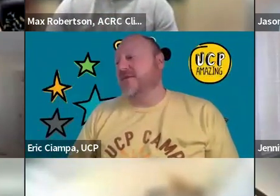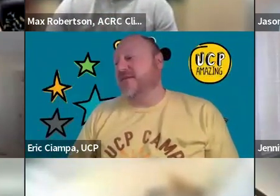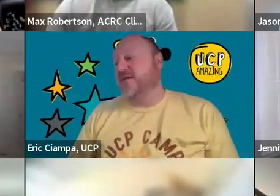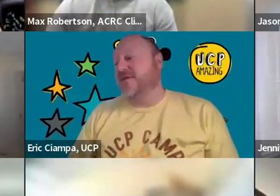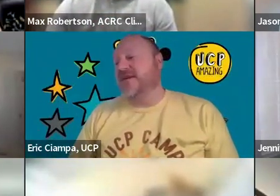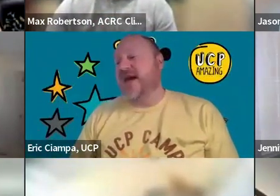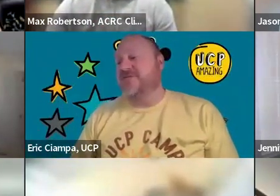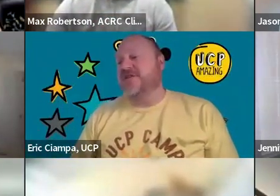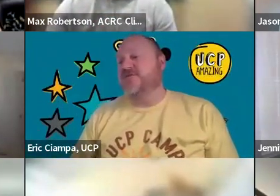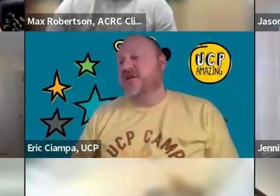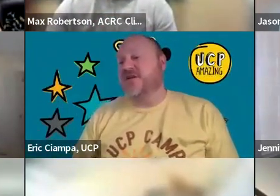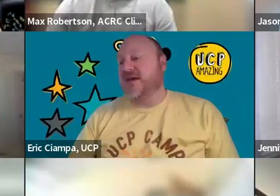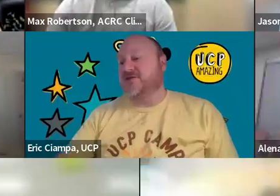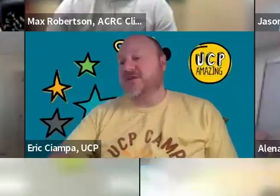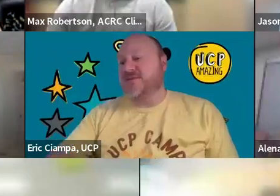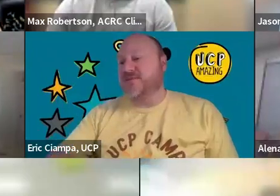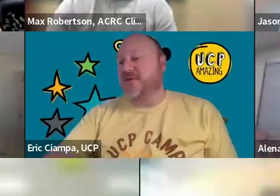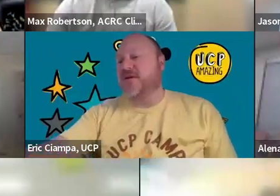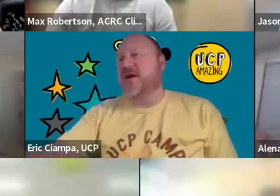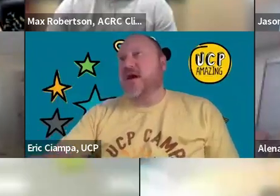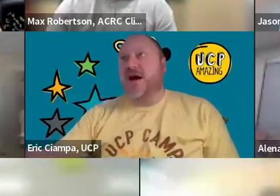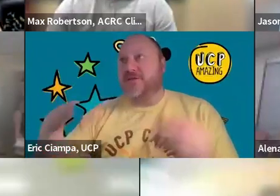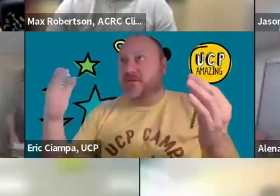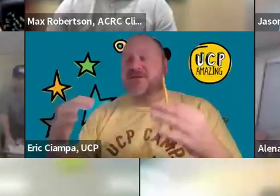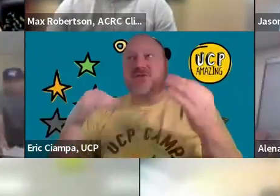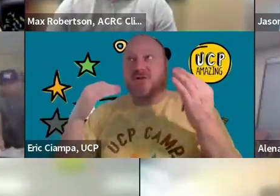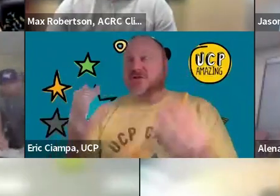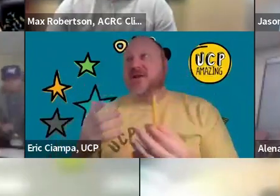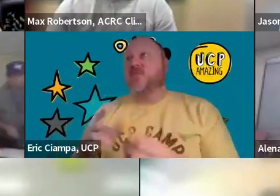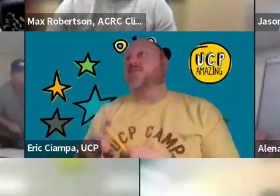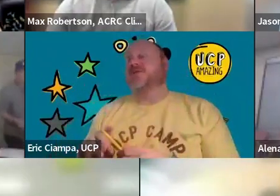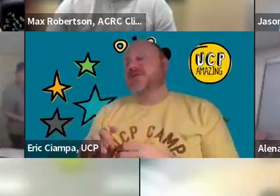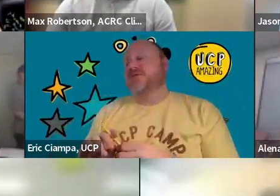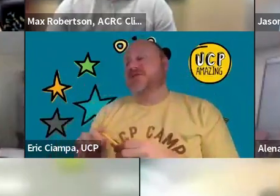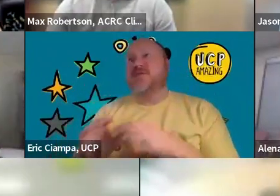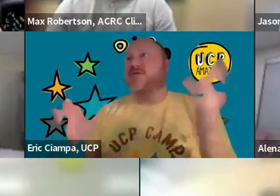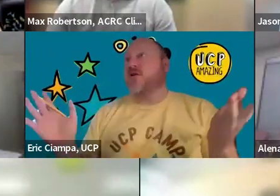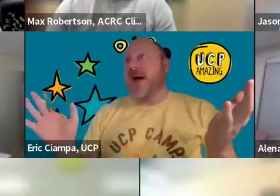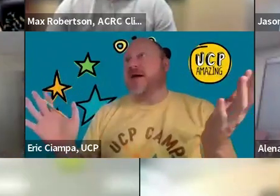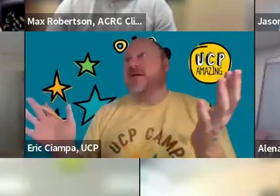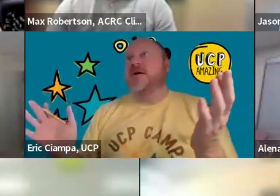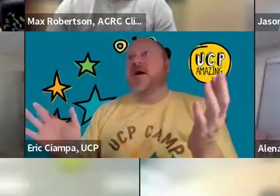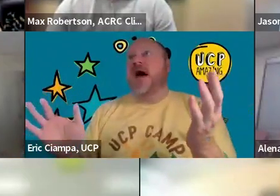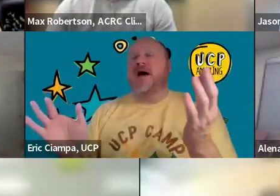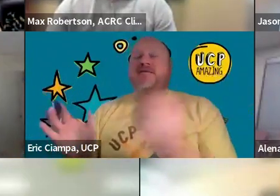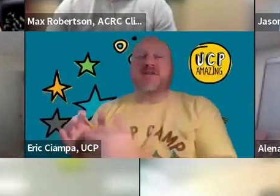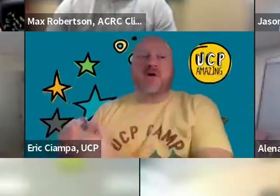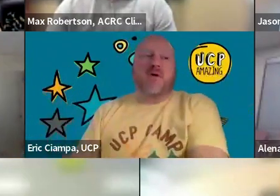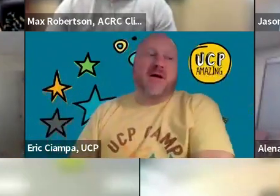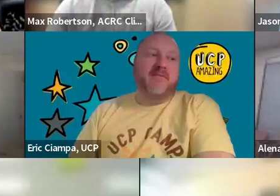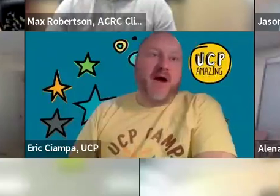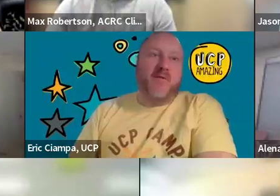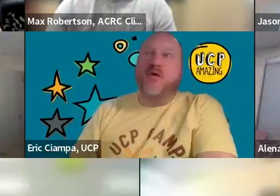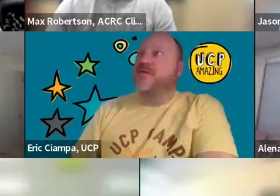the department, that they really need to have some sort of communication because people often registered or submitted workbooks and we just never have heard back.